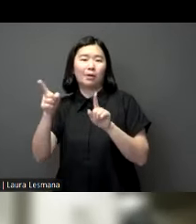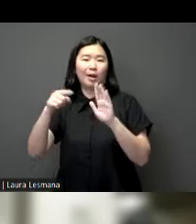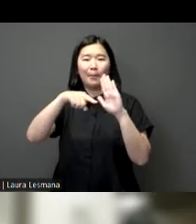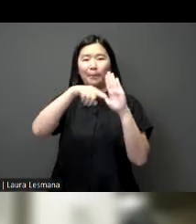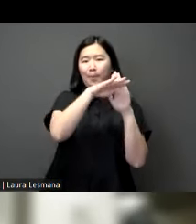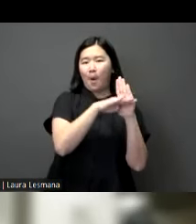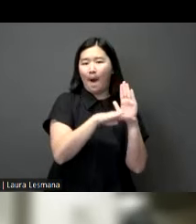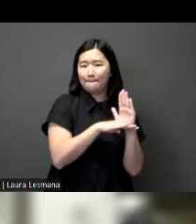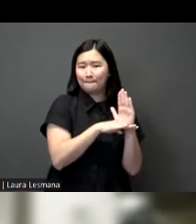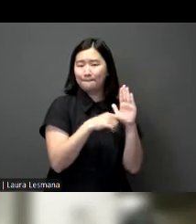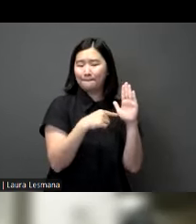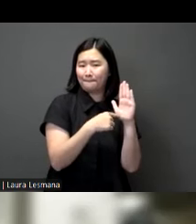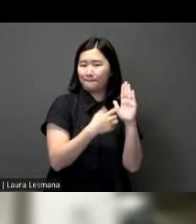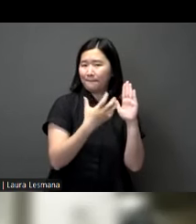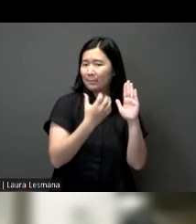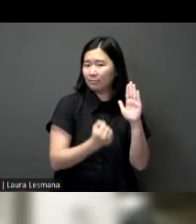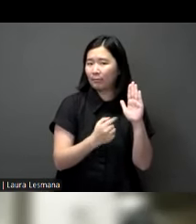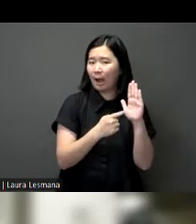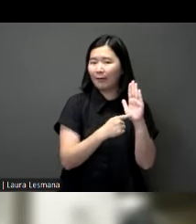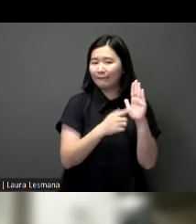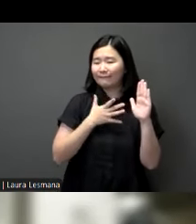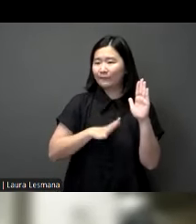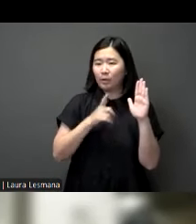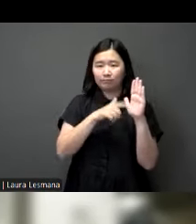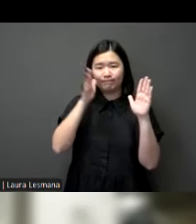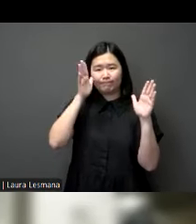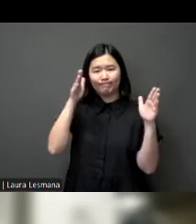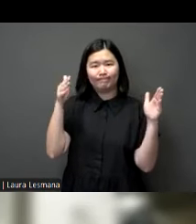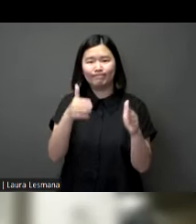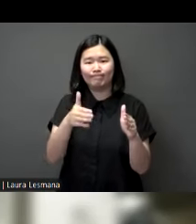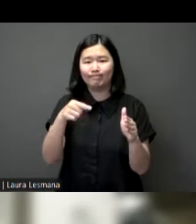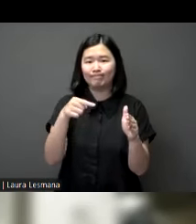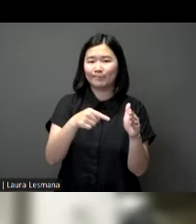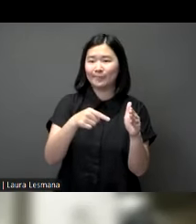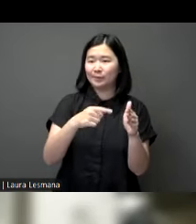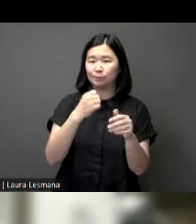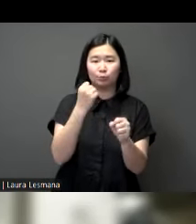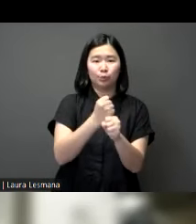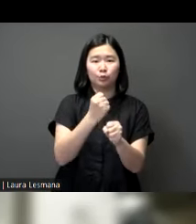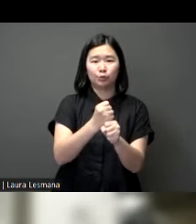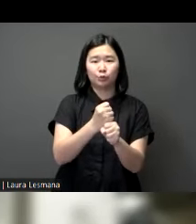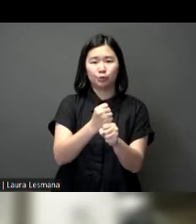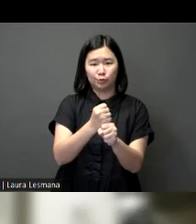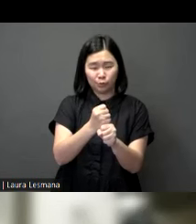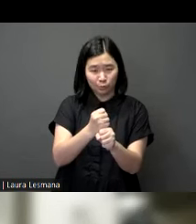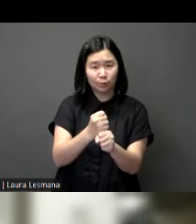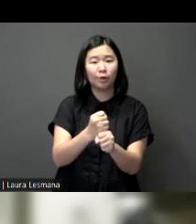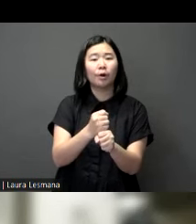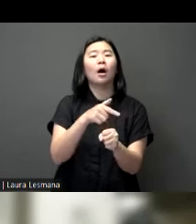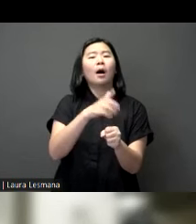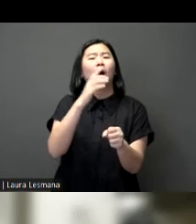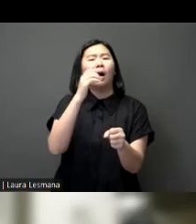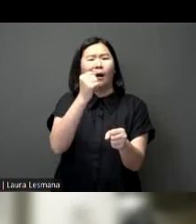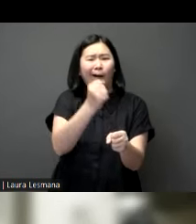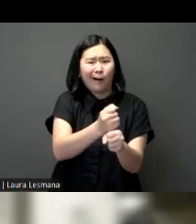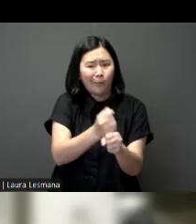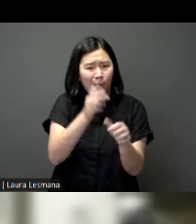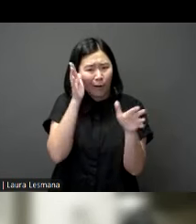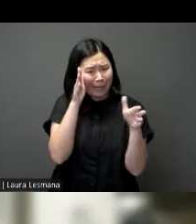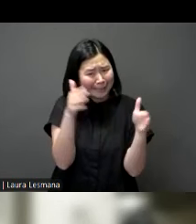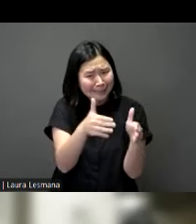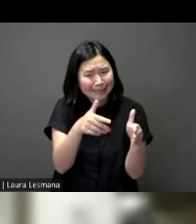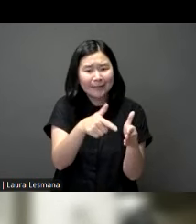we made up? We have different cancers, the breast and cervical uterine, and how